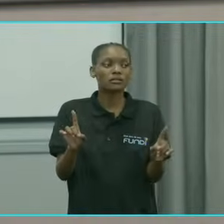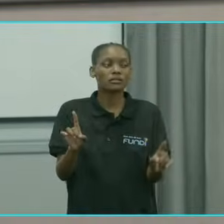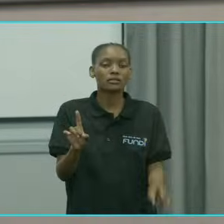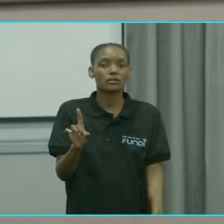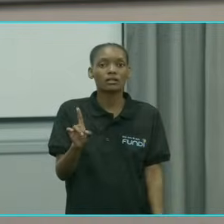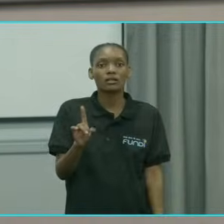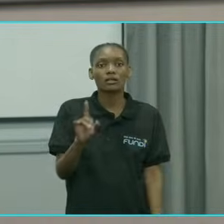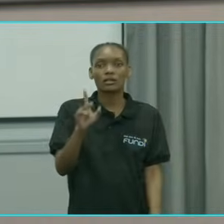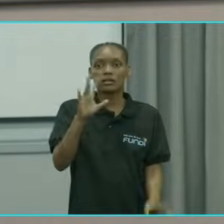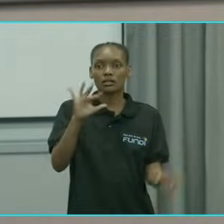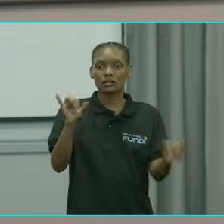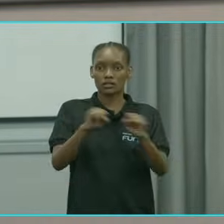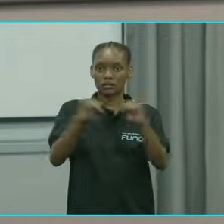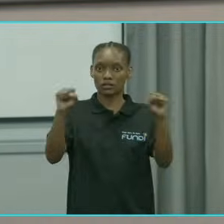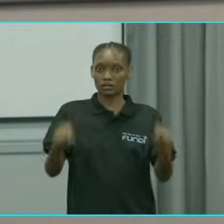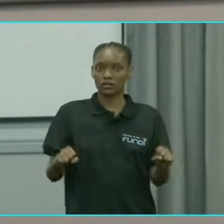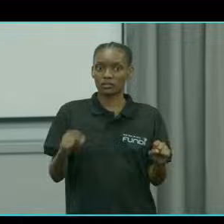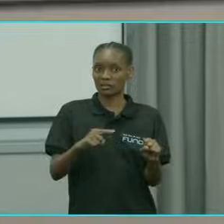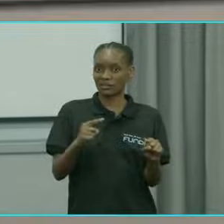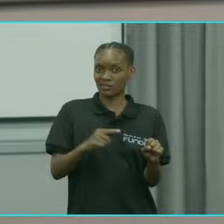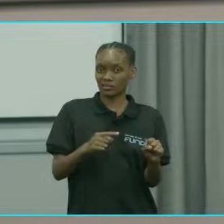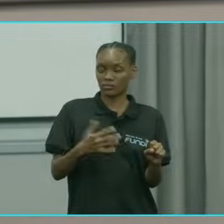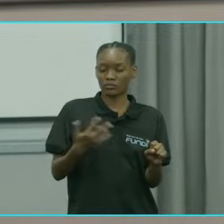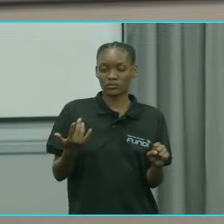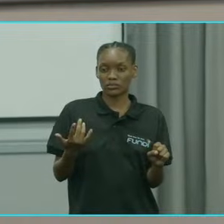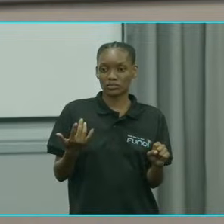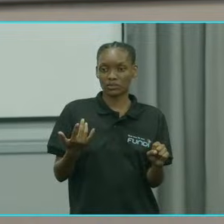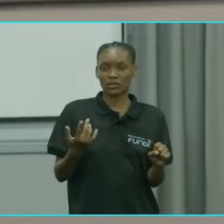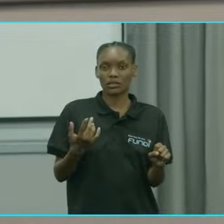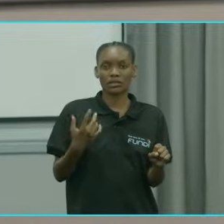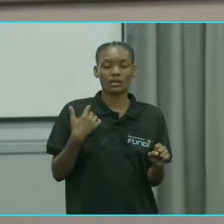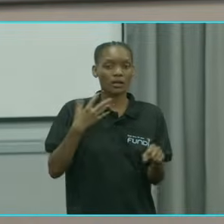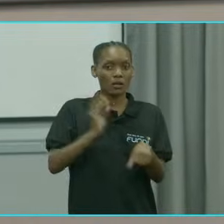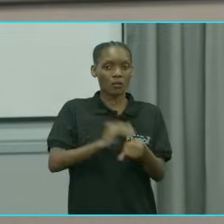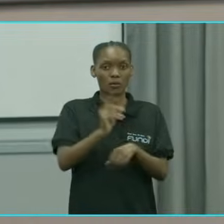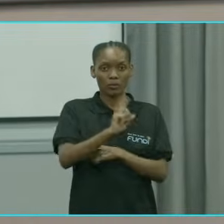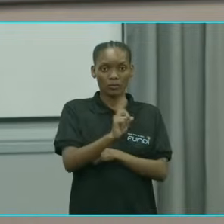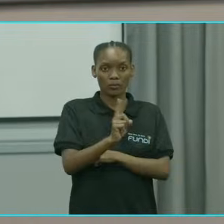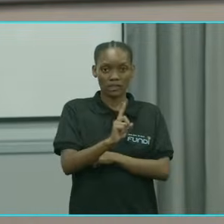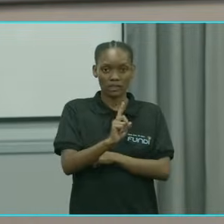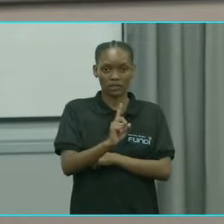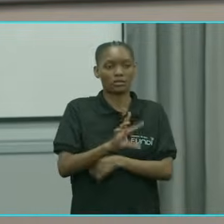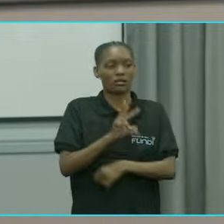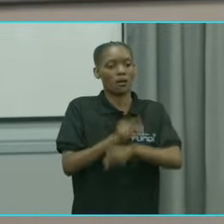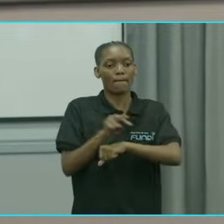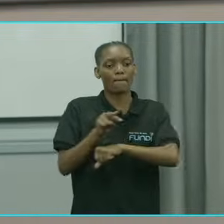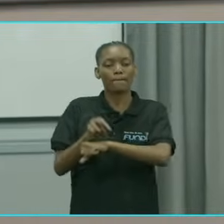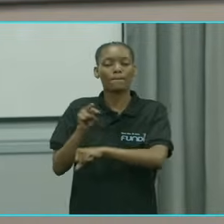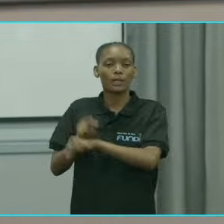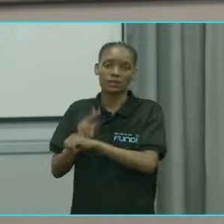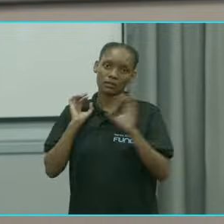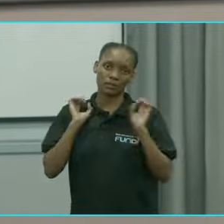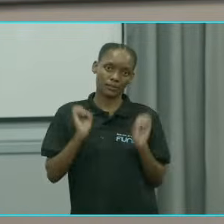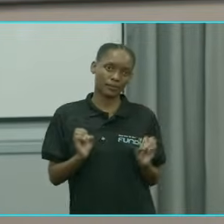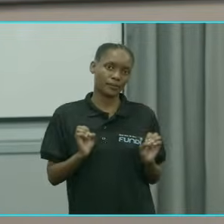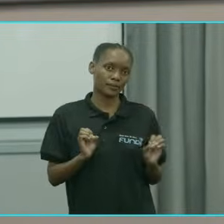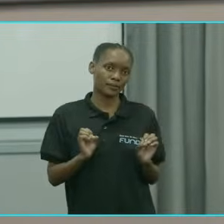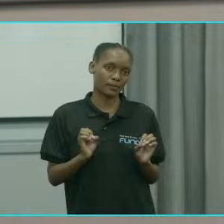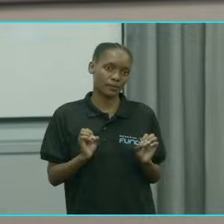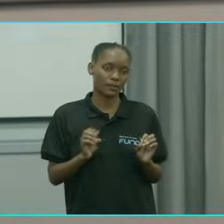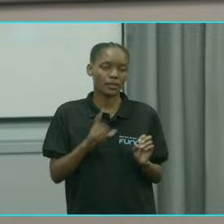in the system is that there's not sufficient monitoring of what teachers are used for at